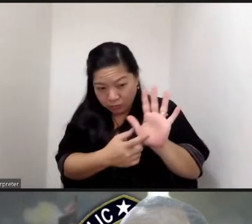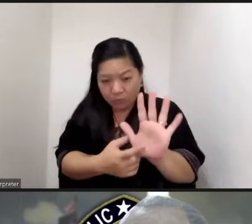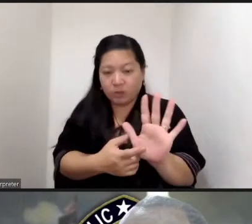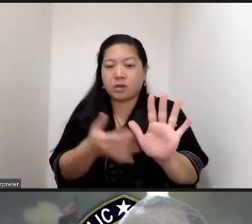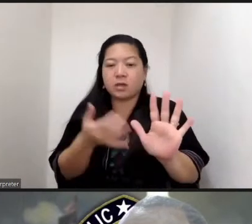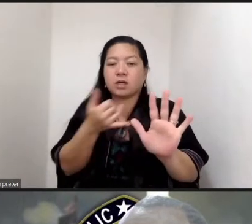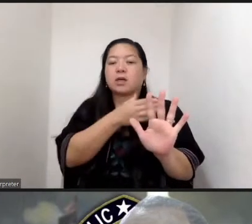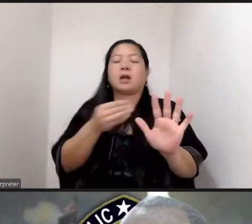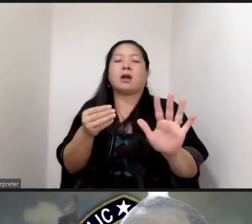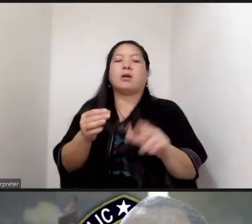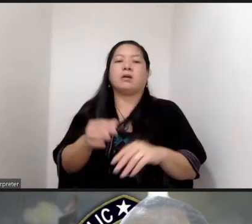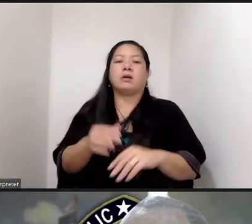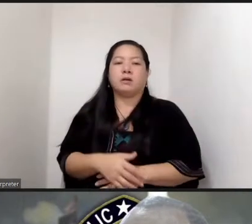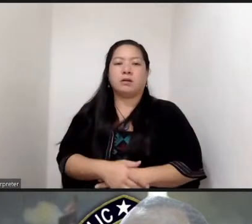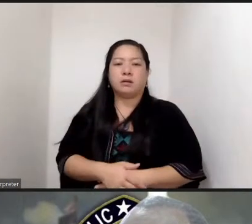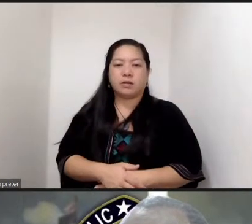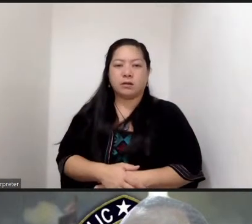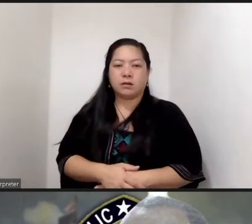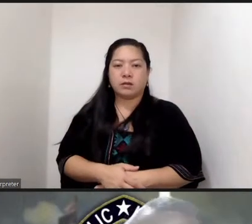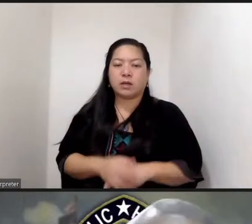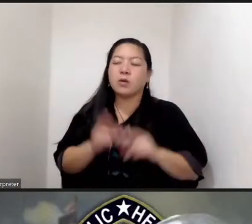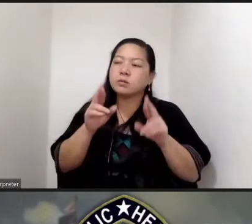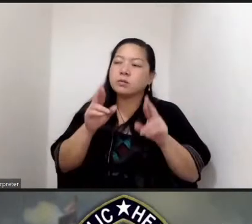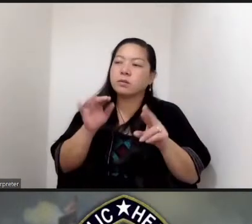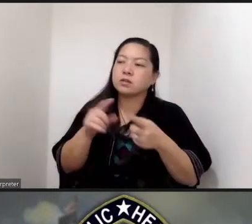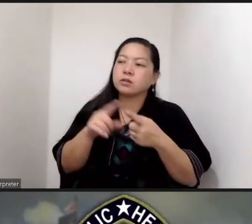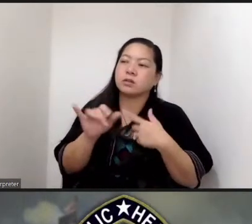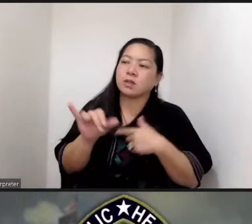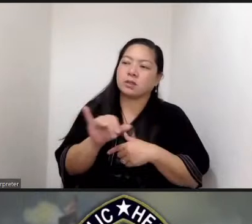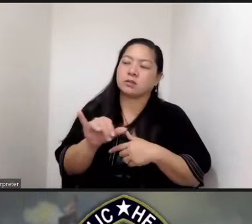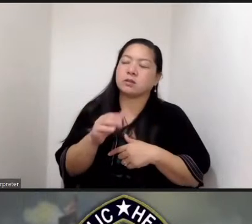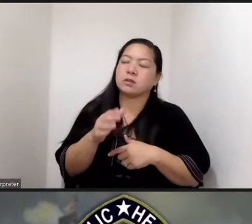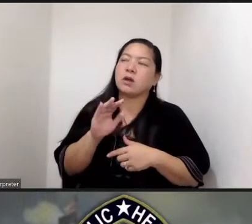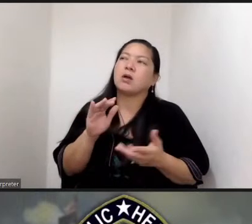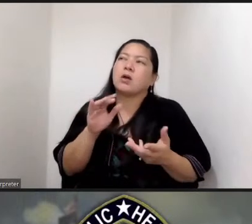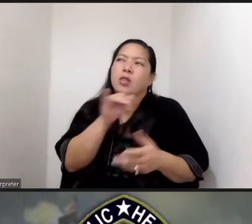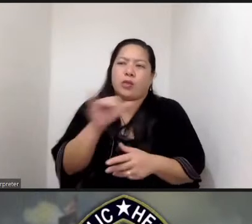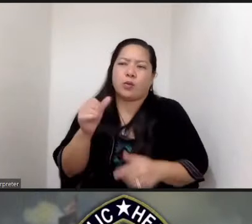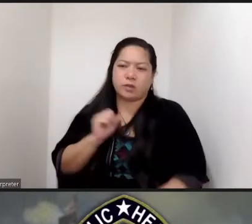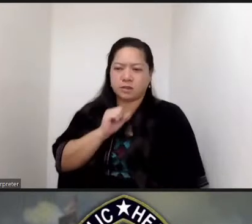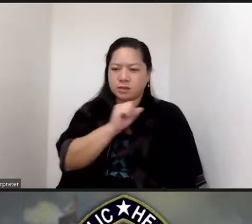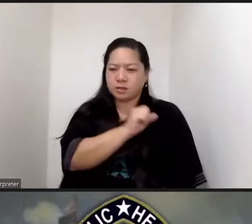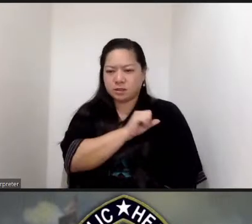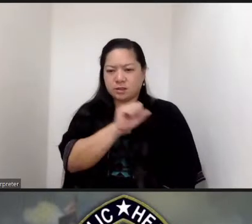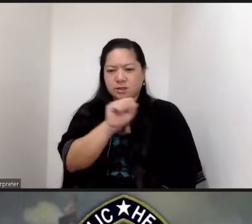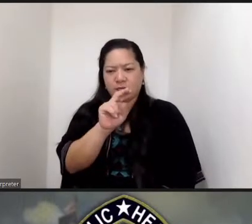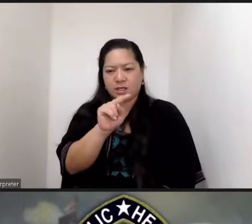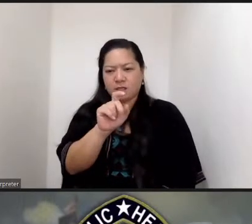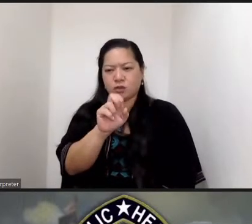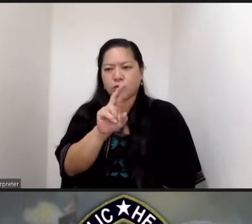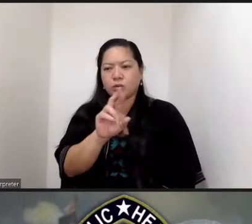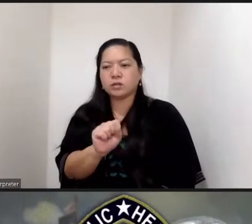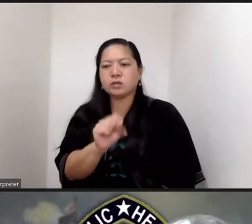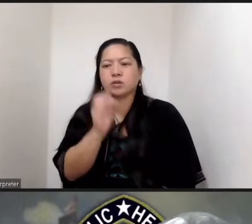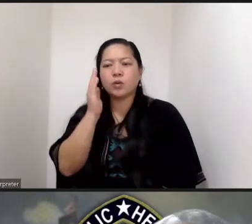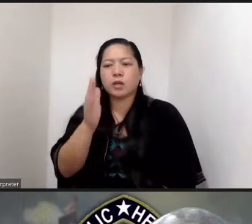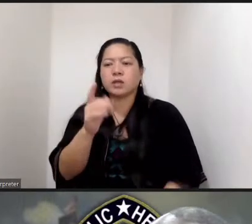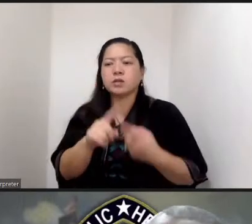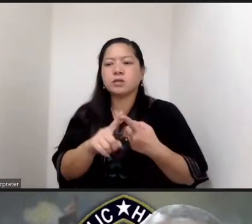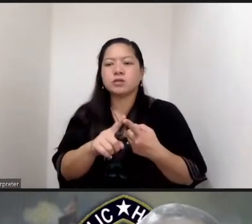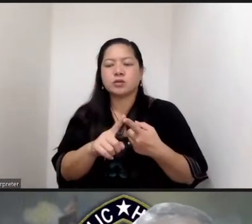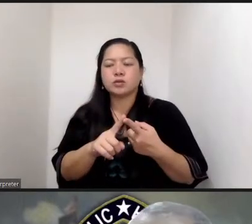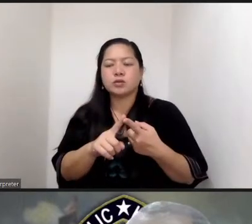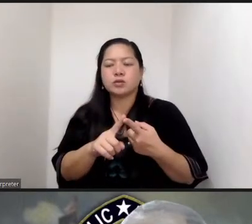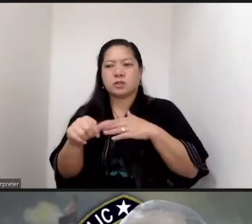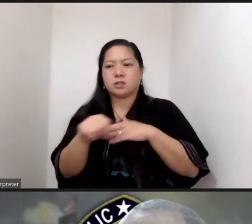there and respond to that. Are those senators willing to risk the